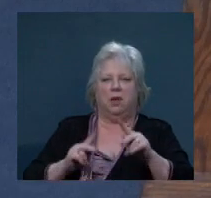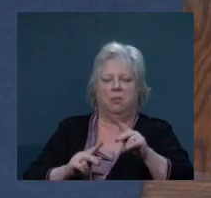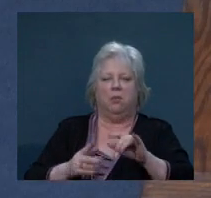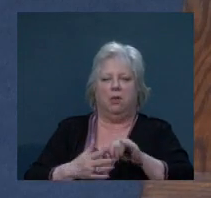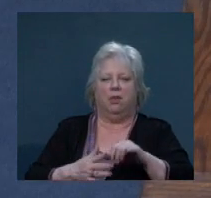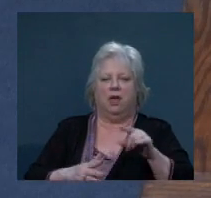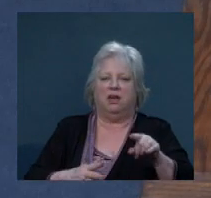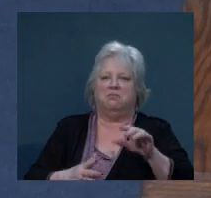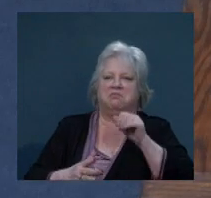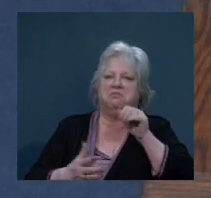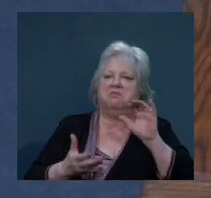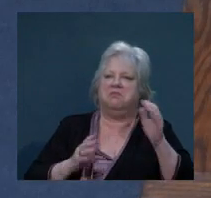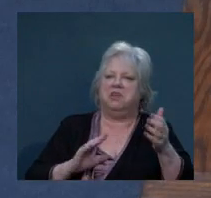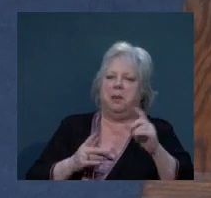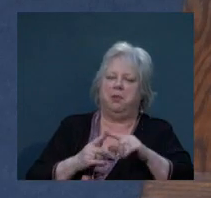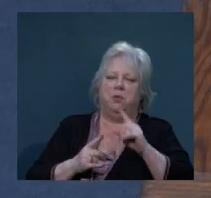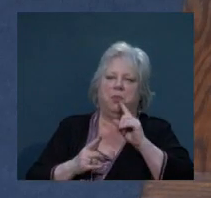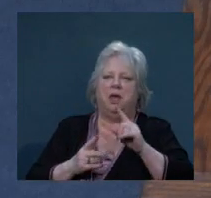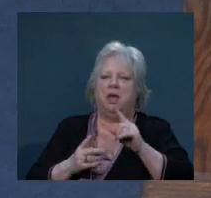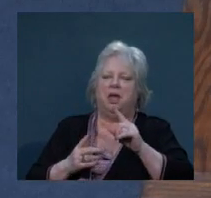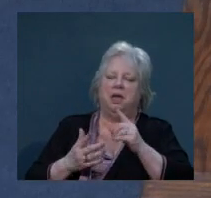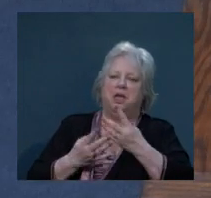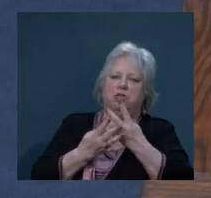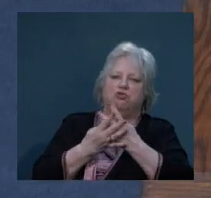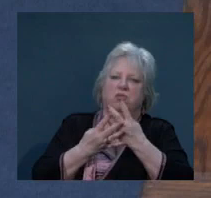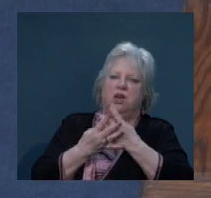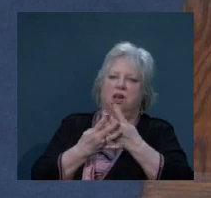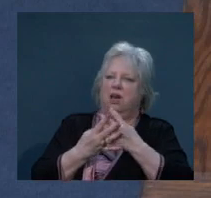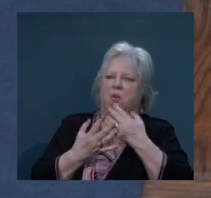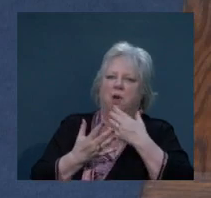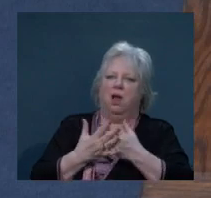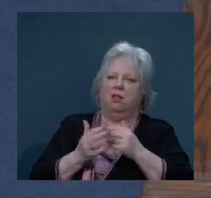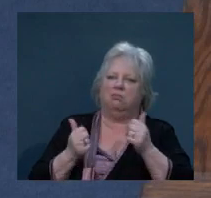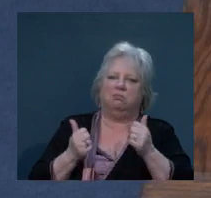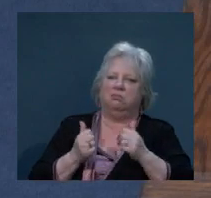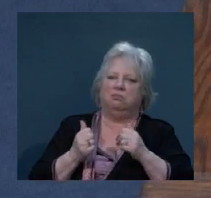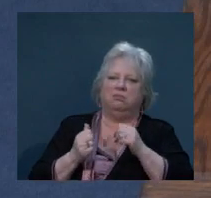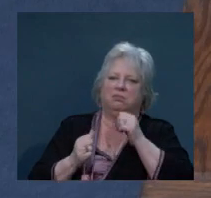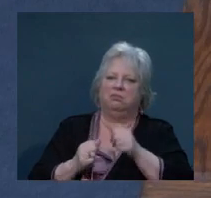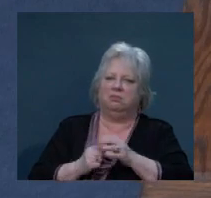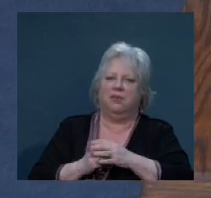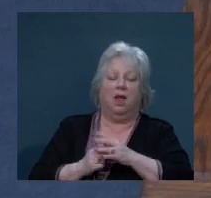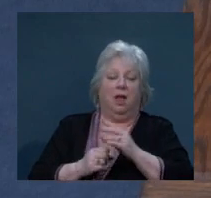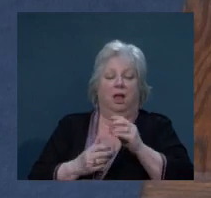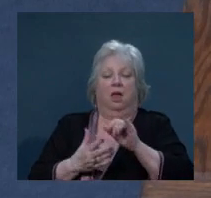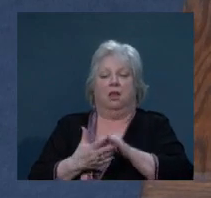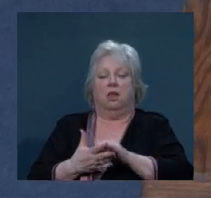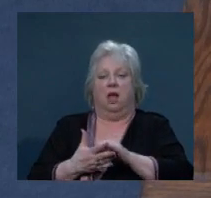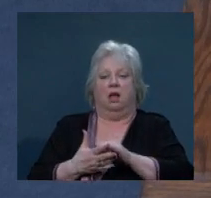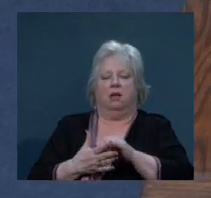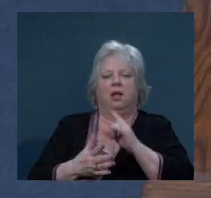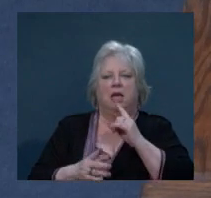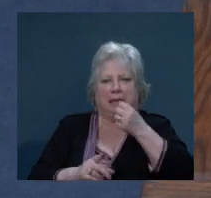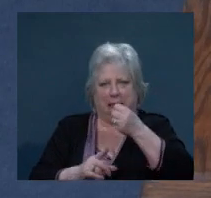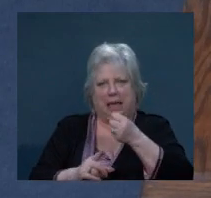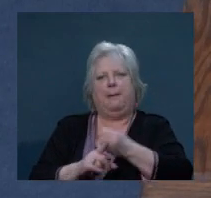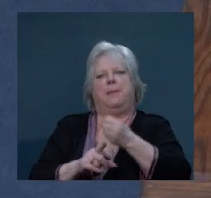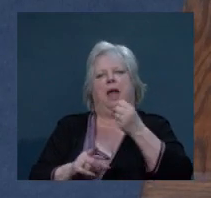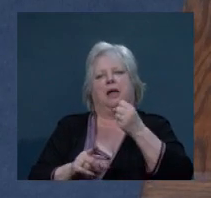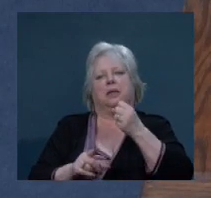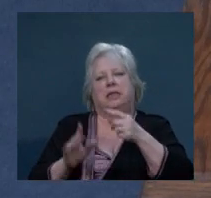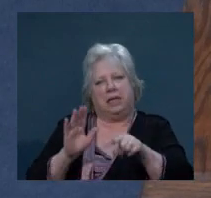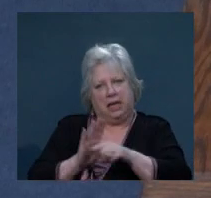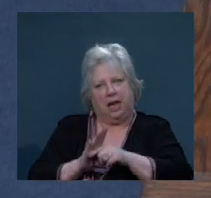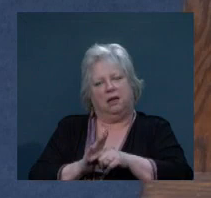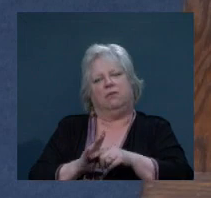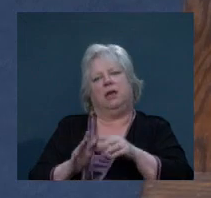he doesn't seem to be scanning very well. And that in itself is a impact to the neighborhood.